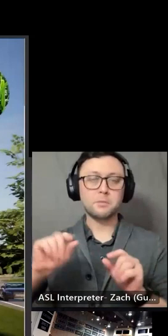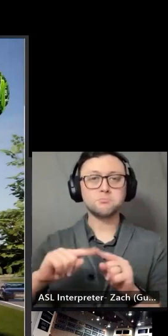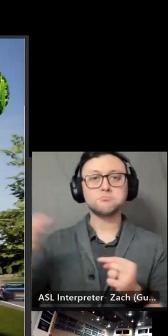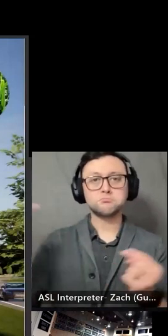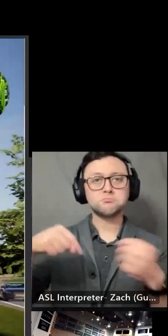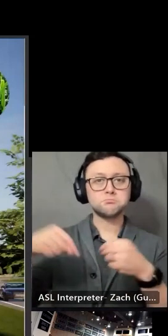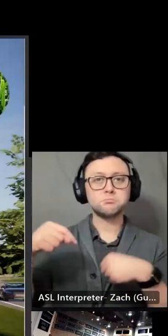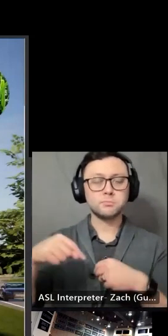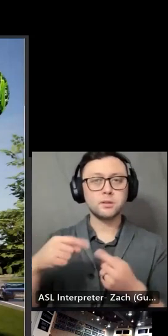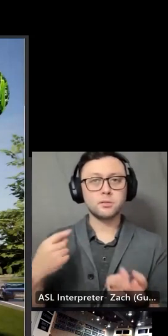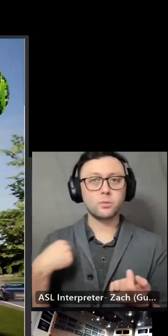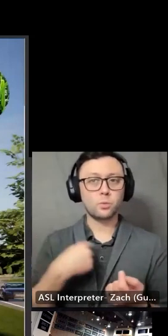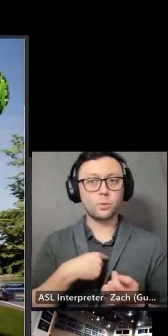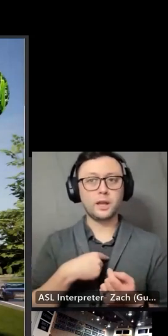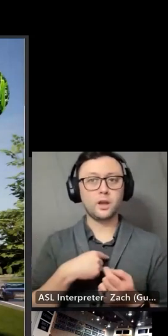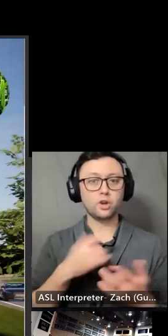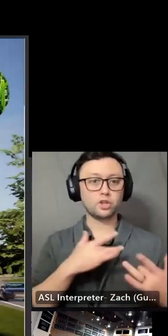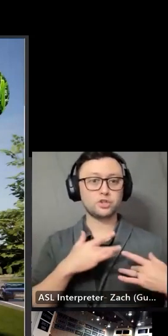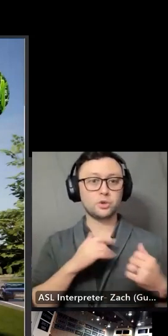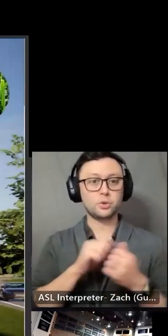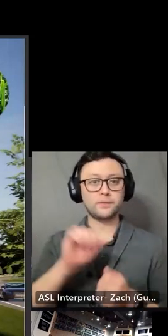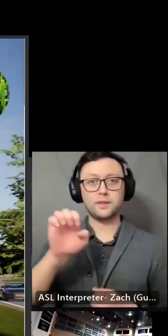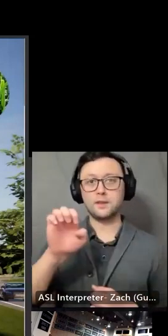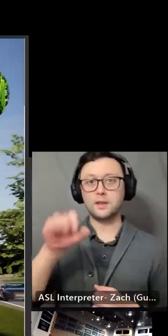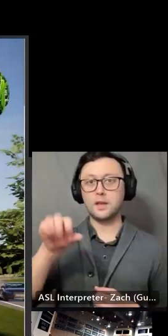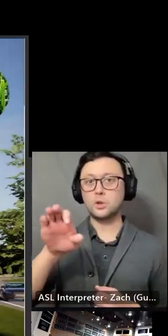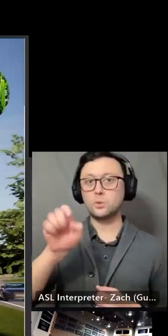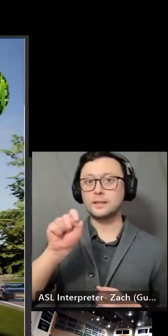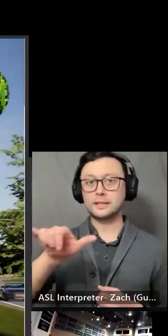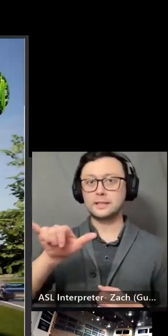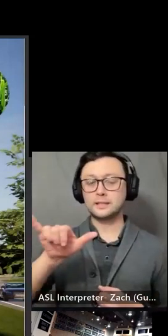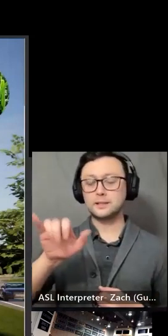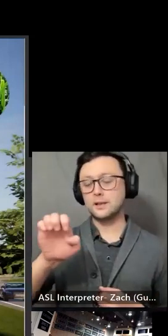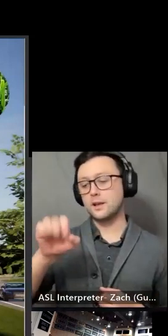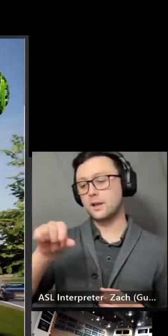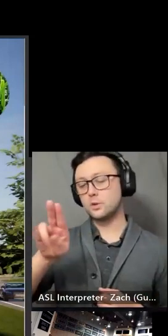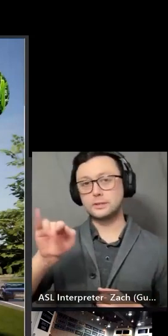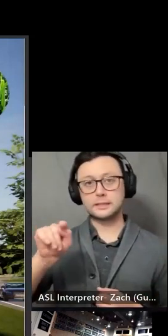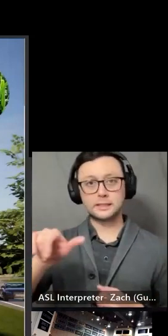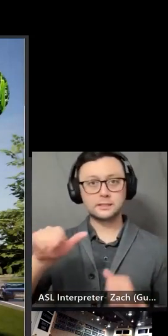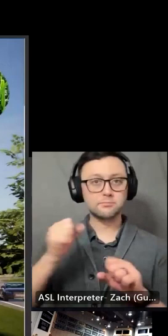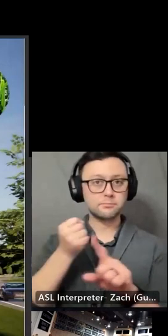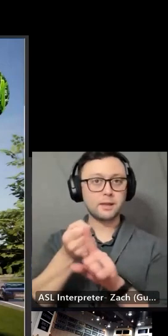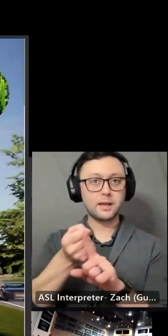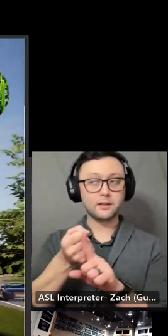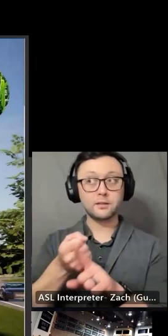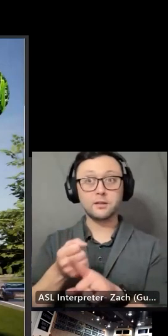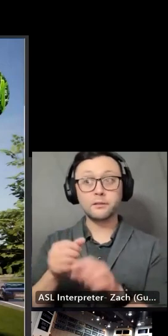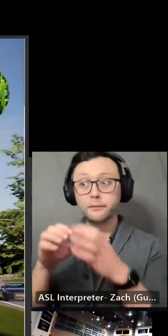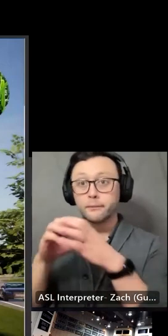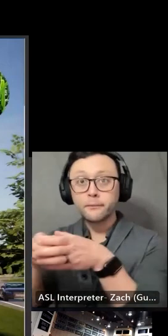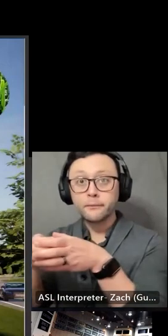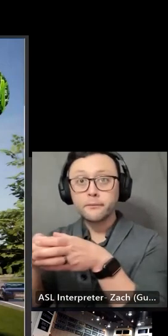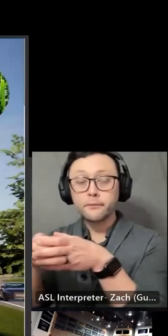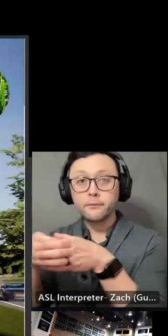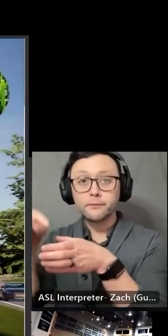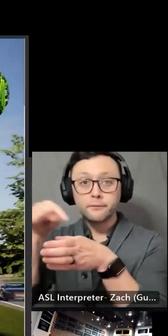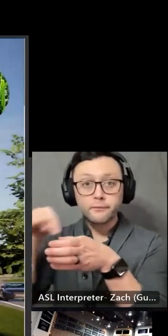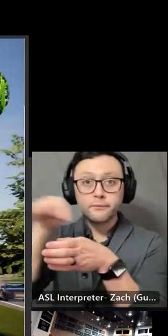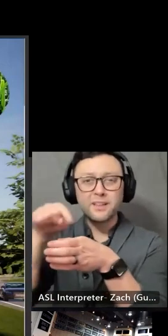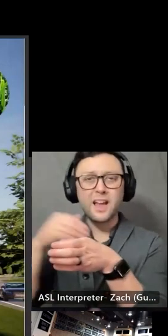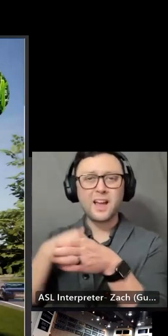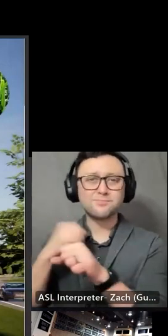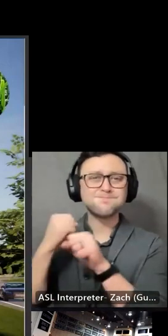equity impacts of that, quite frankly, with, you know, having a specific group of people have an outsized, you